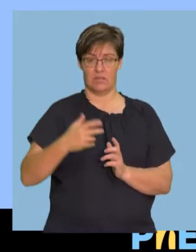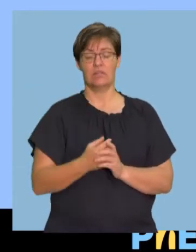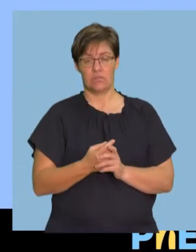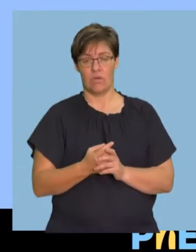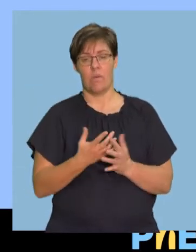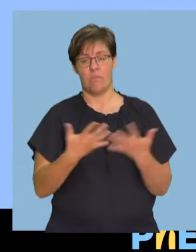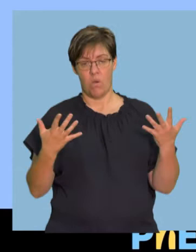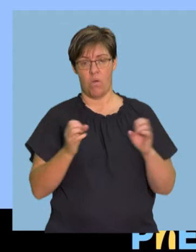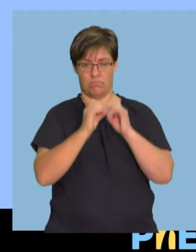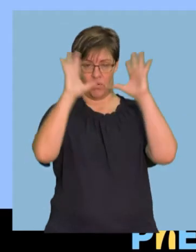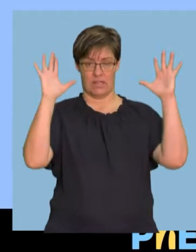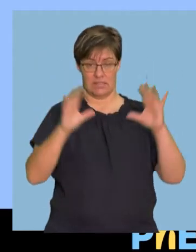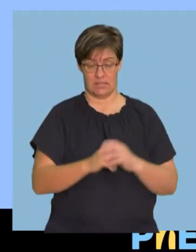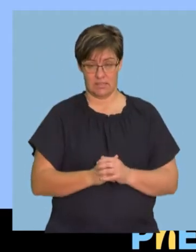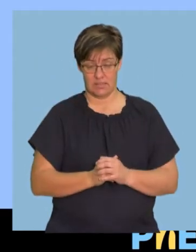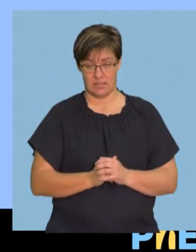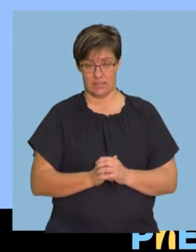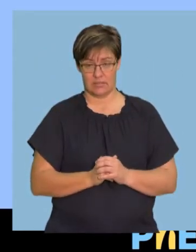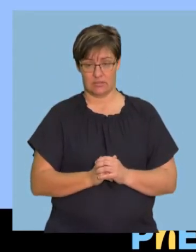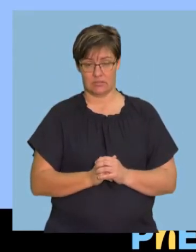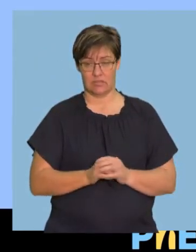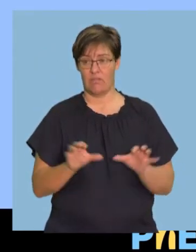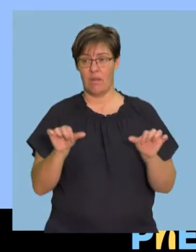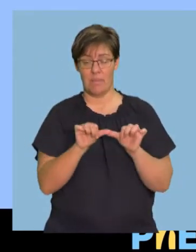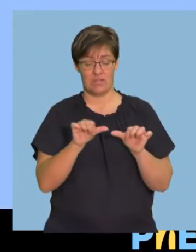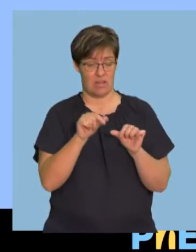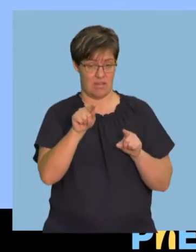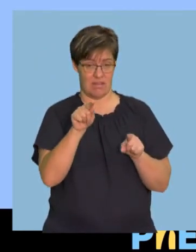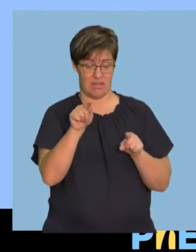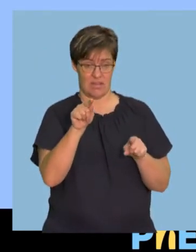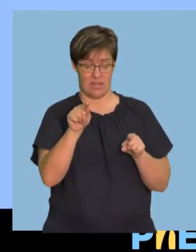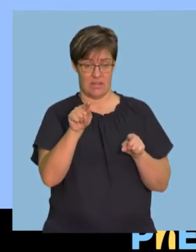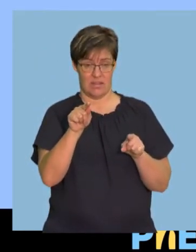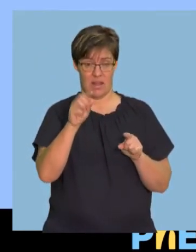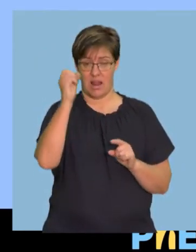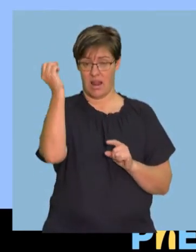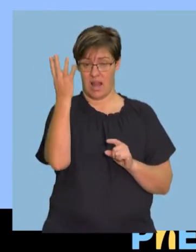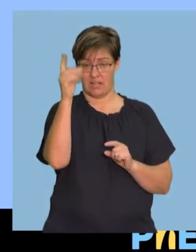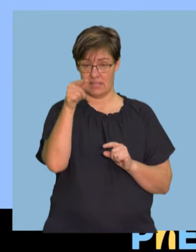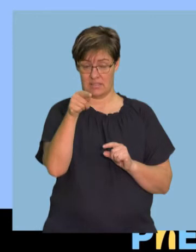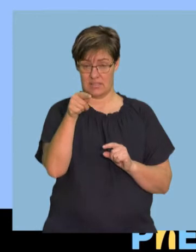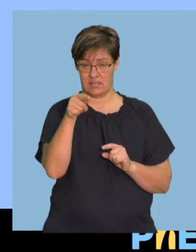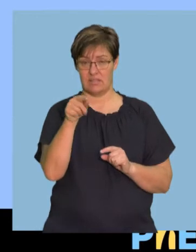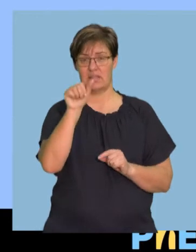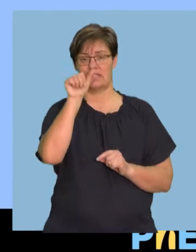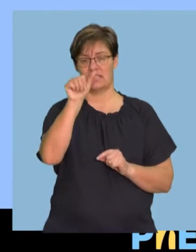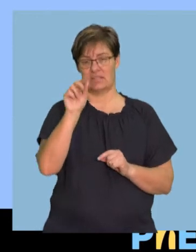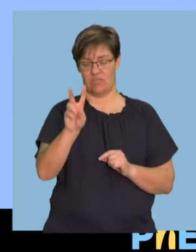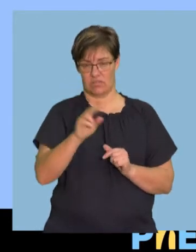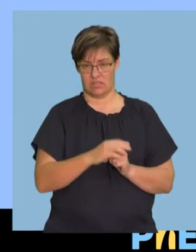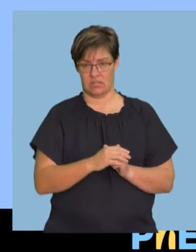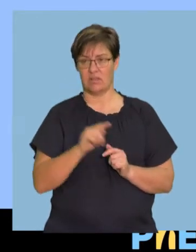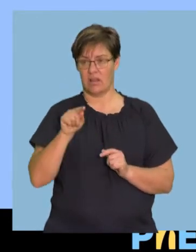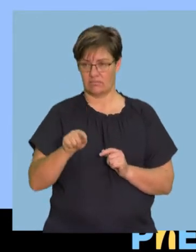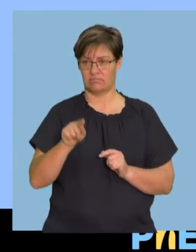now actually glowing much brighter. So if we measure the voltage across the bulb, it gives us 6